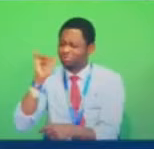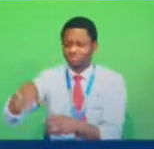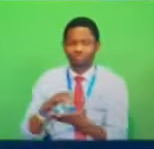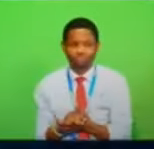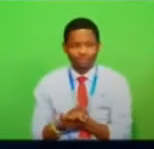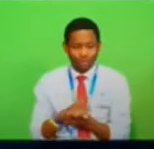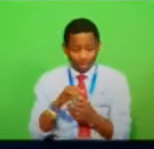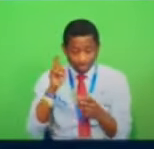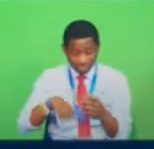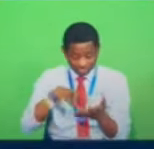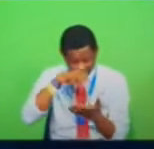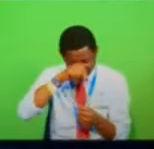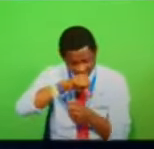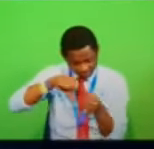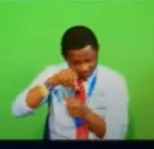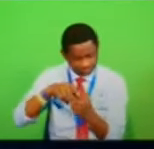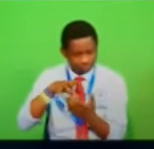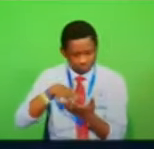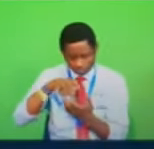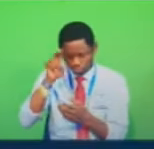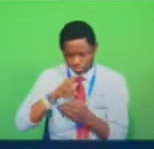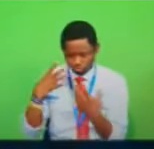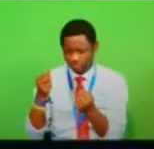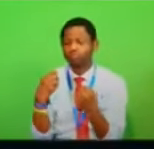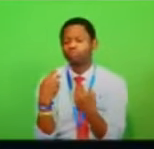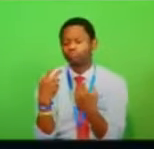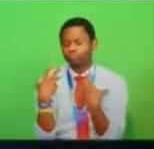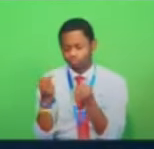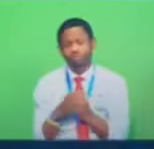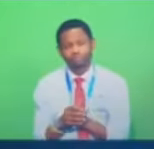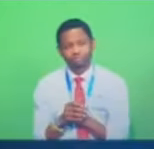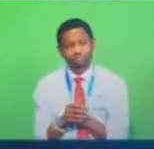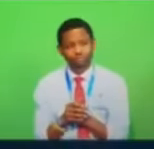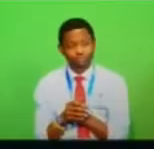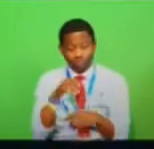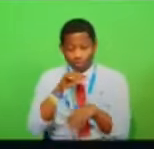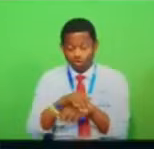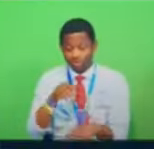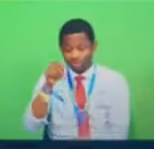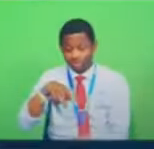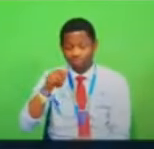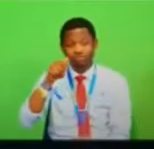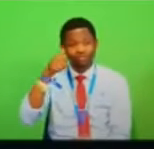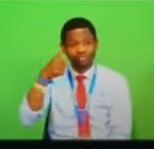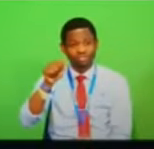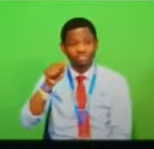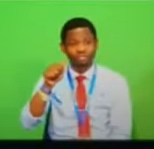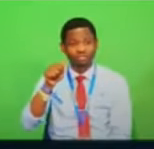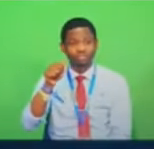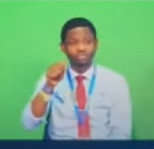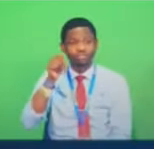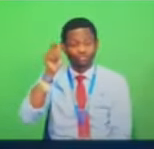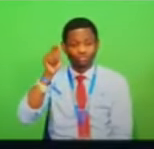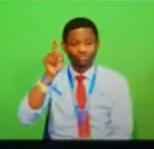learn about these things and deploy them properly. On the 10th of April, 2024,